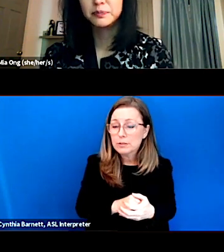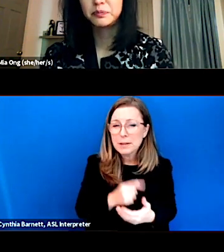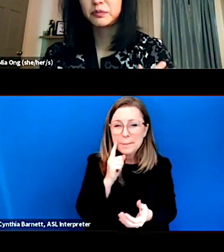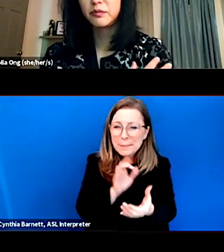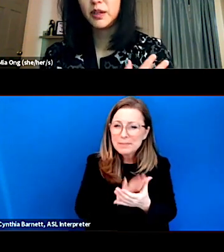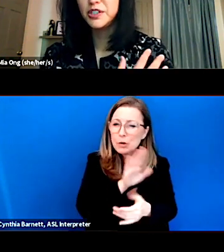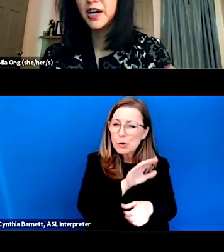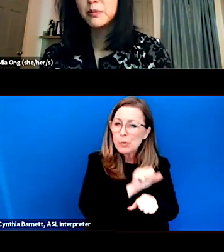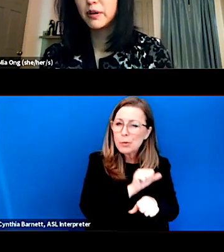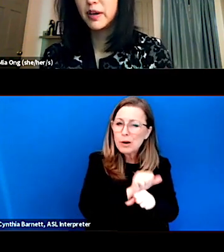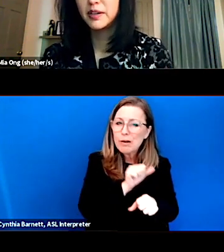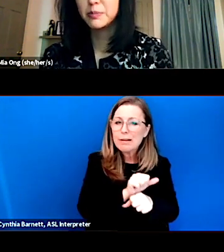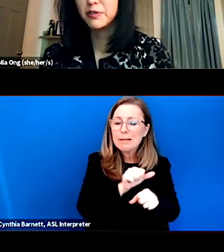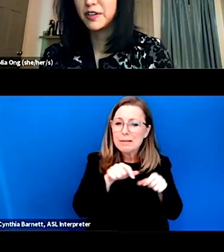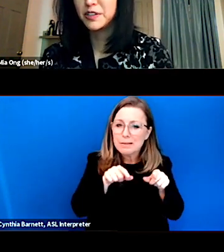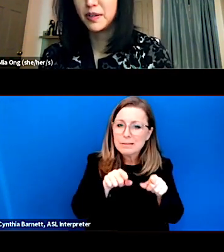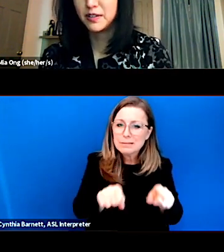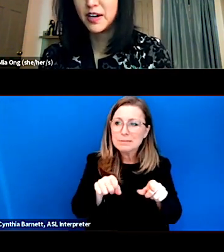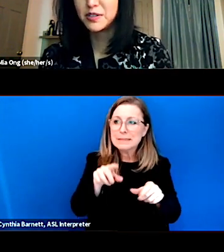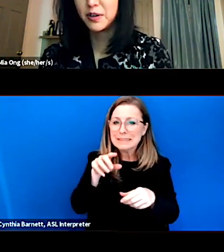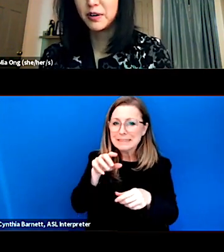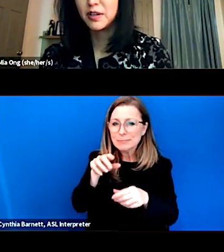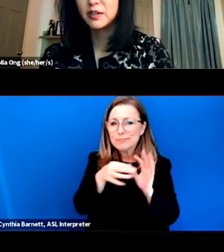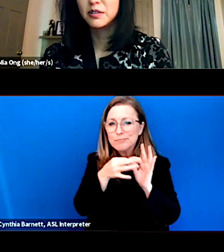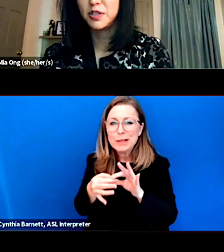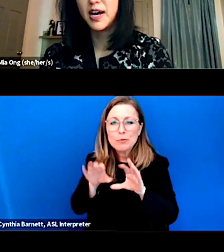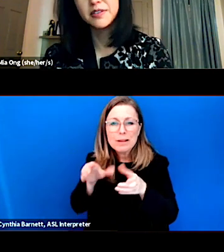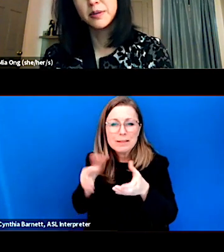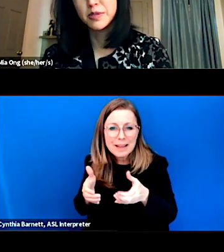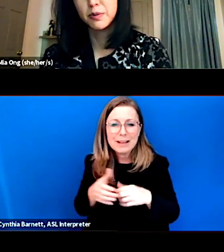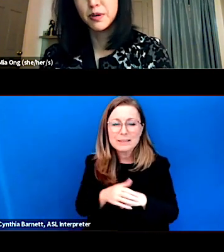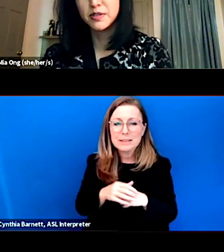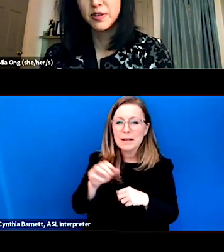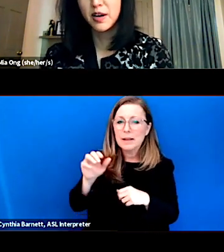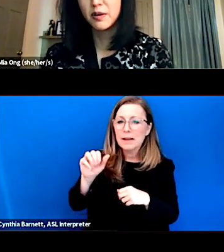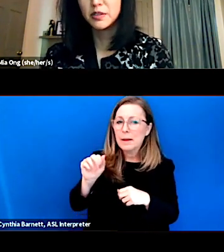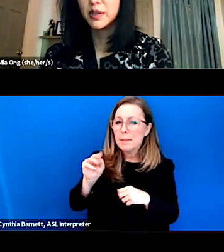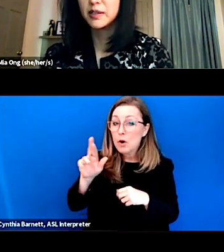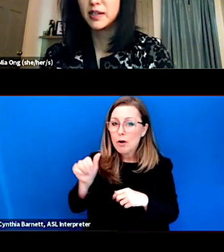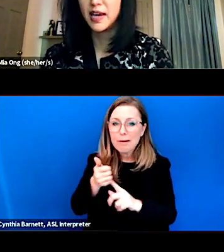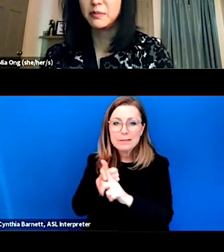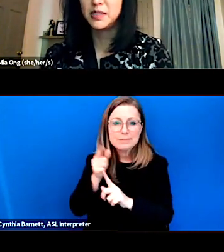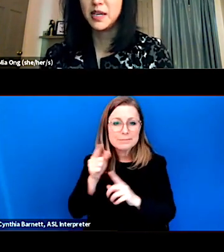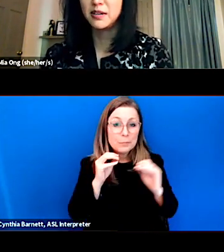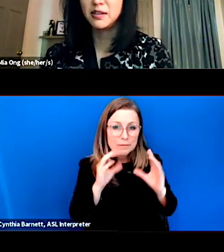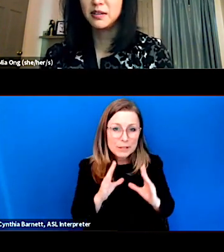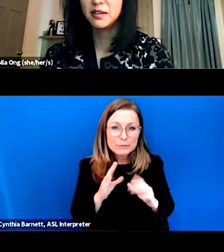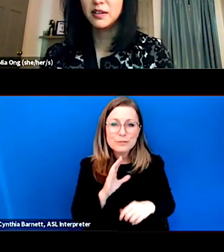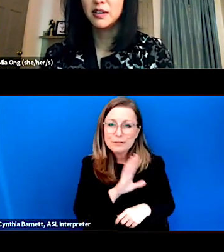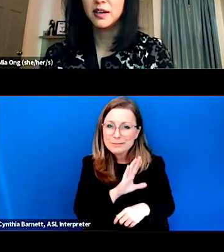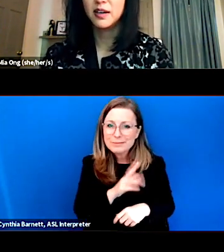class. She had Mara as a professor and advisor. So she had some supports there. So it can be